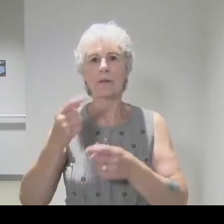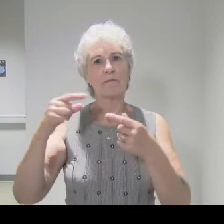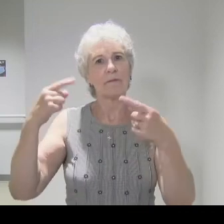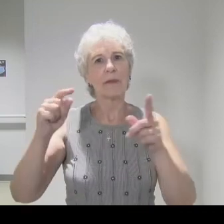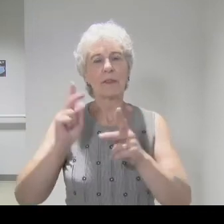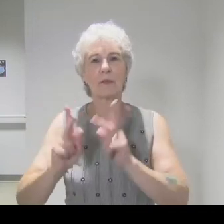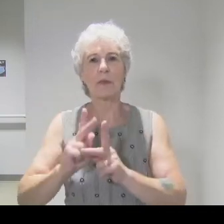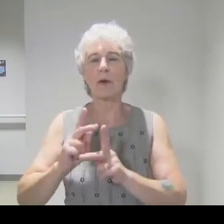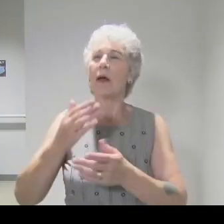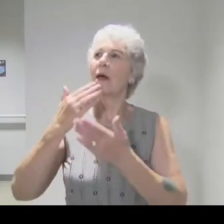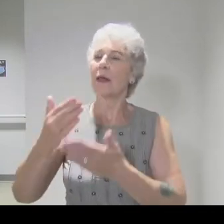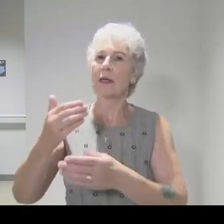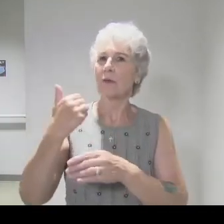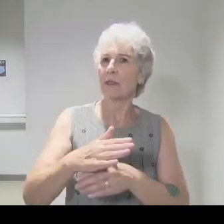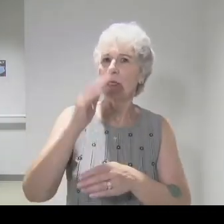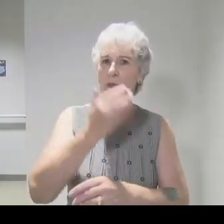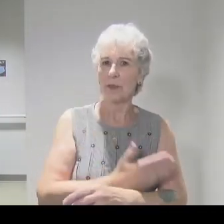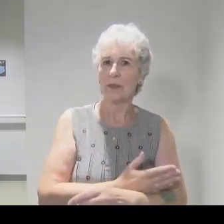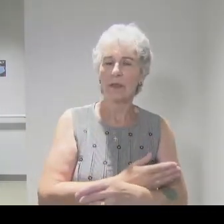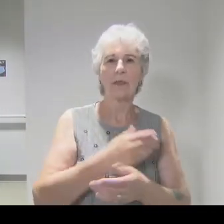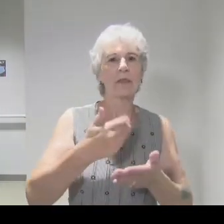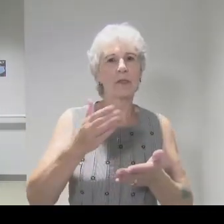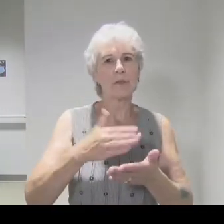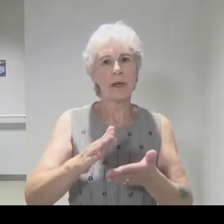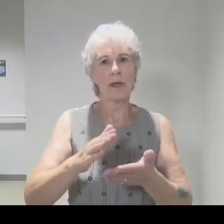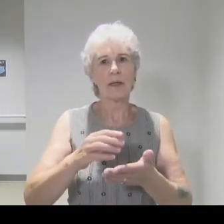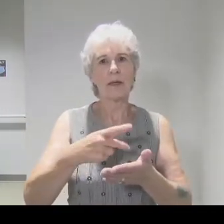your Son to pay for our sins that we might go free.